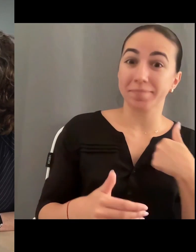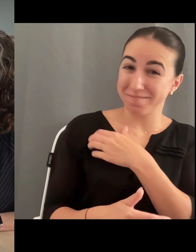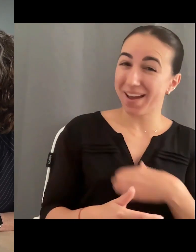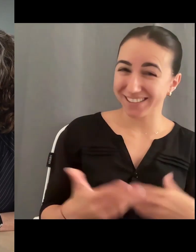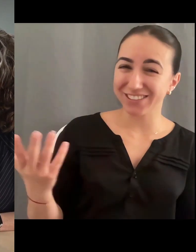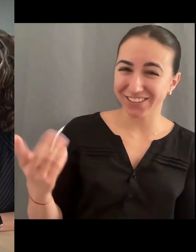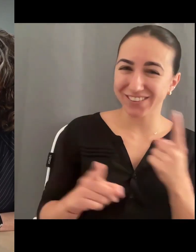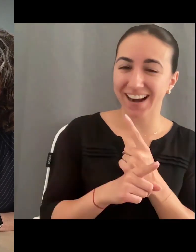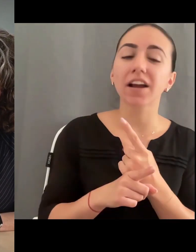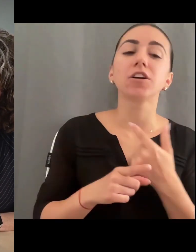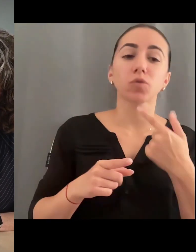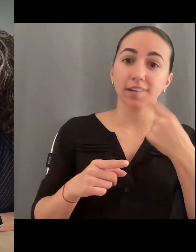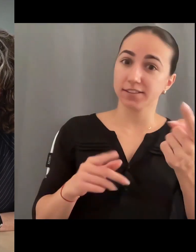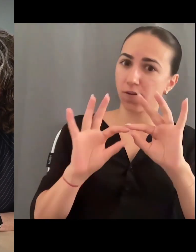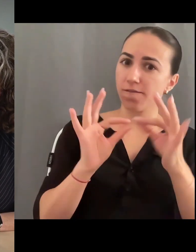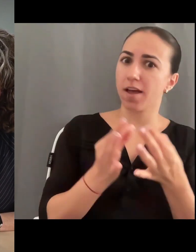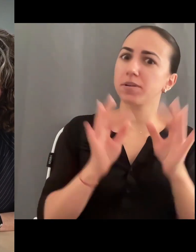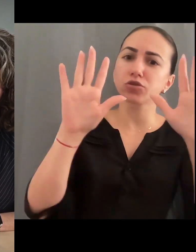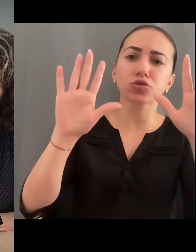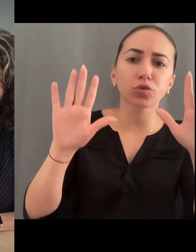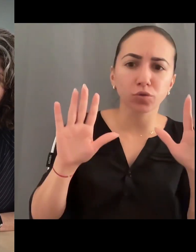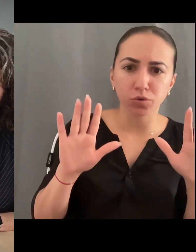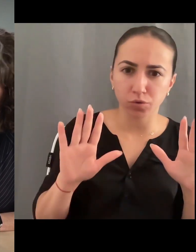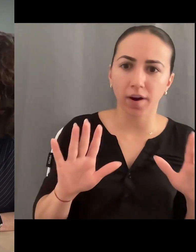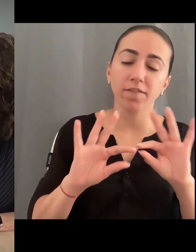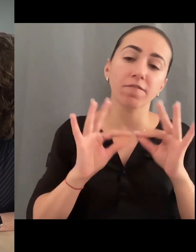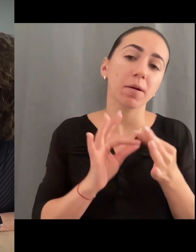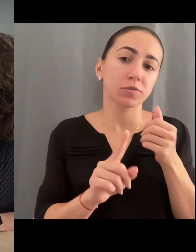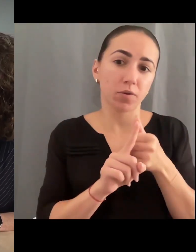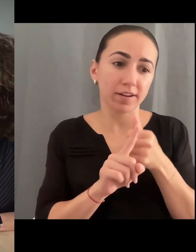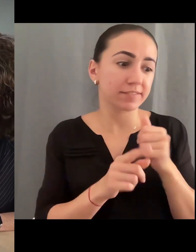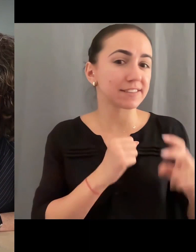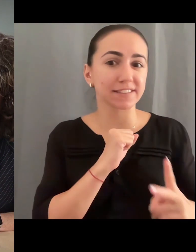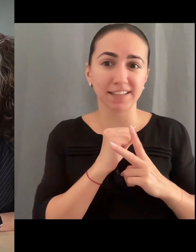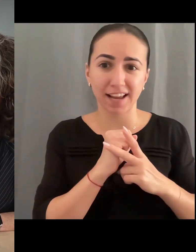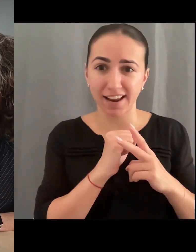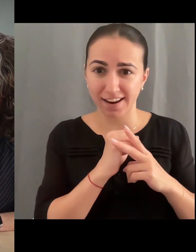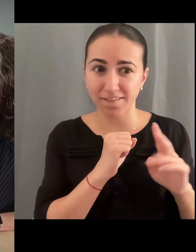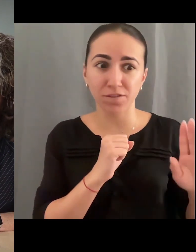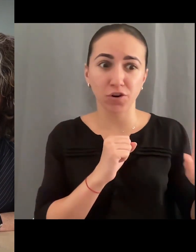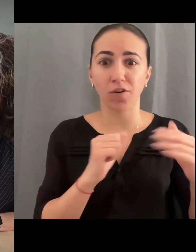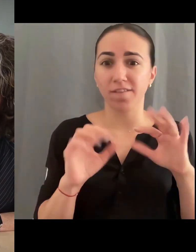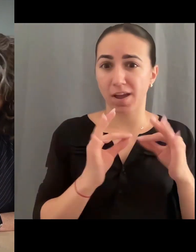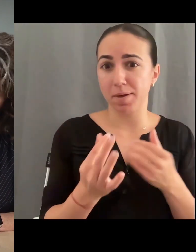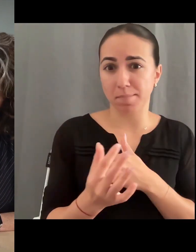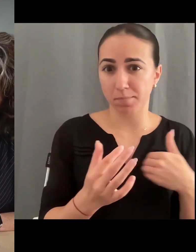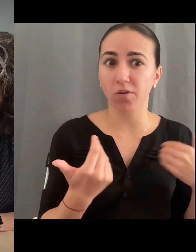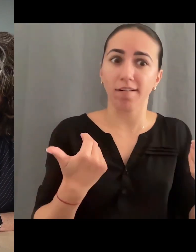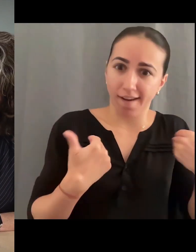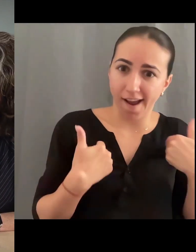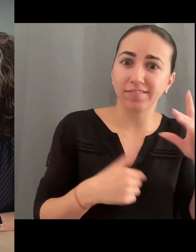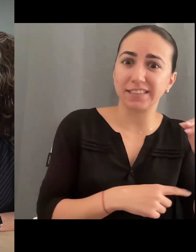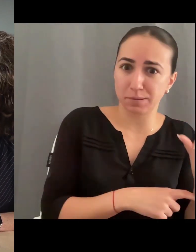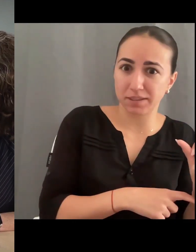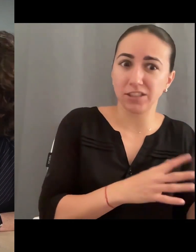right? I tell families that this is a great way for families to save for their family member who has a disability